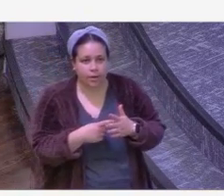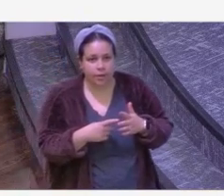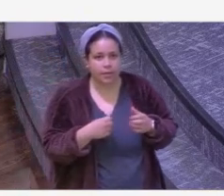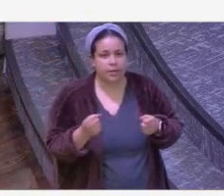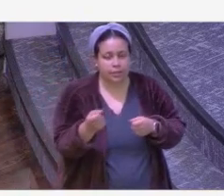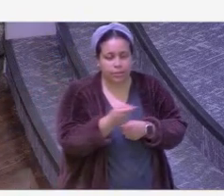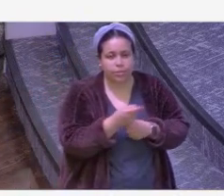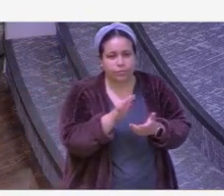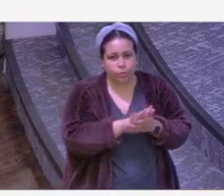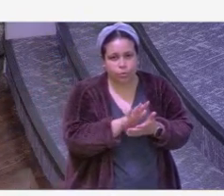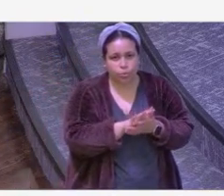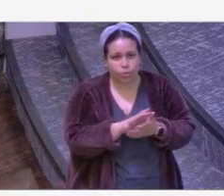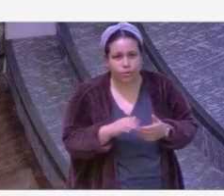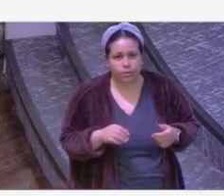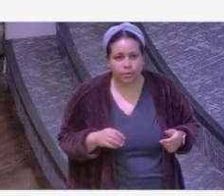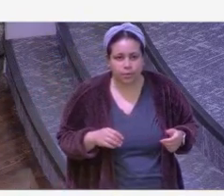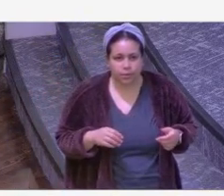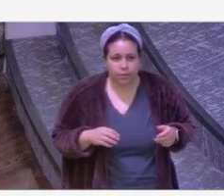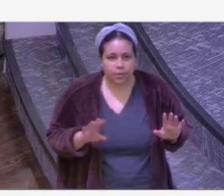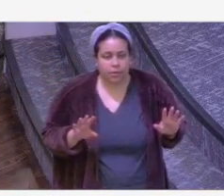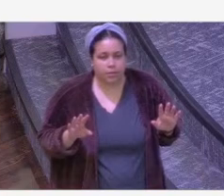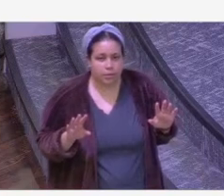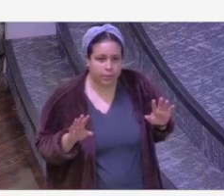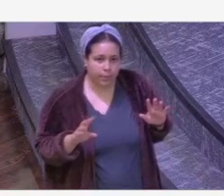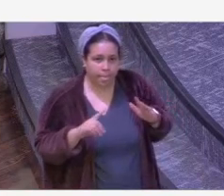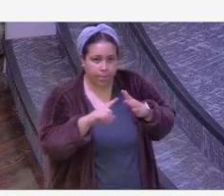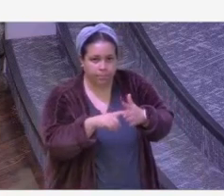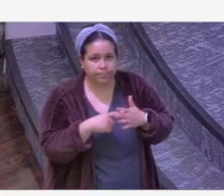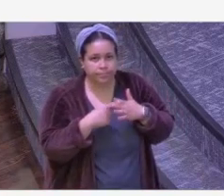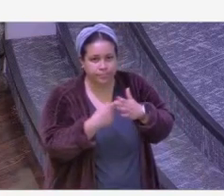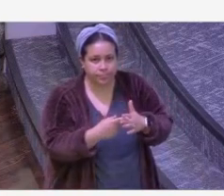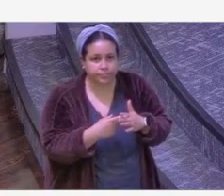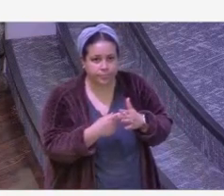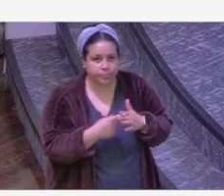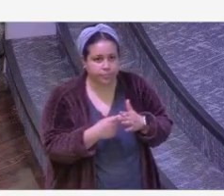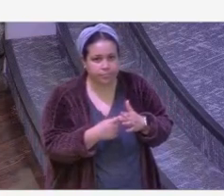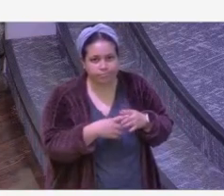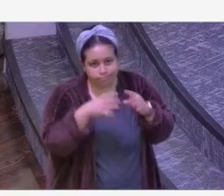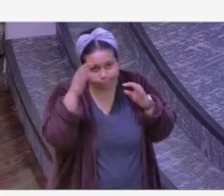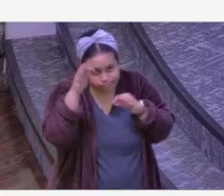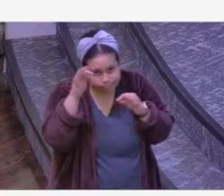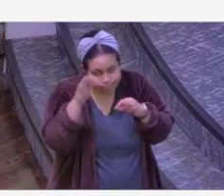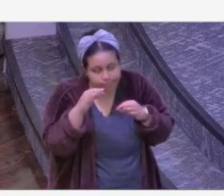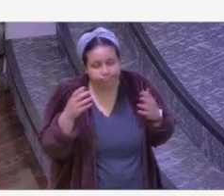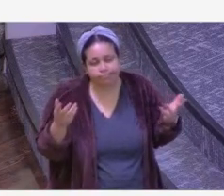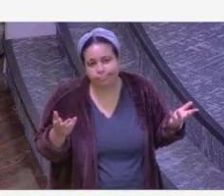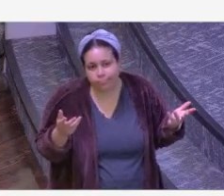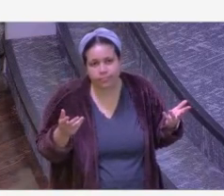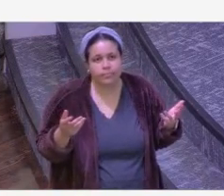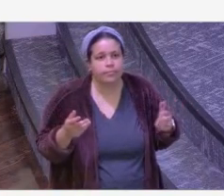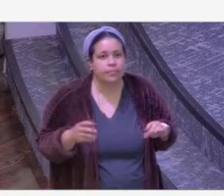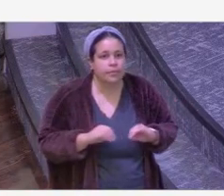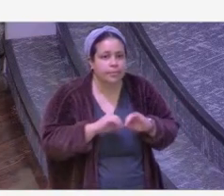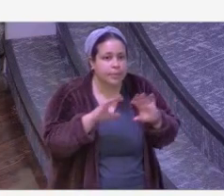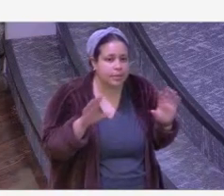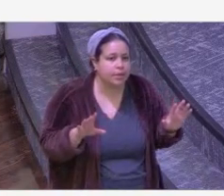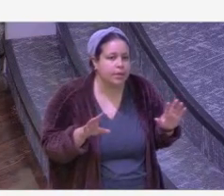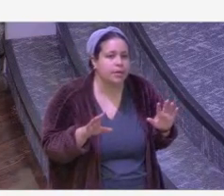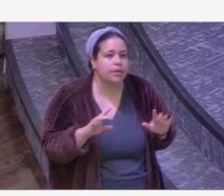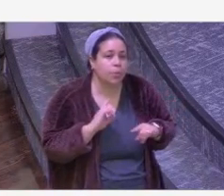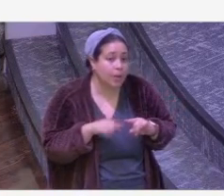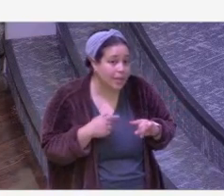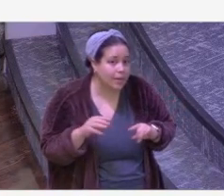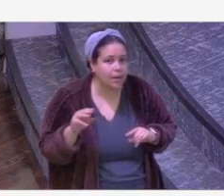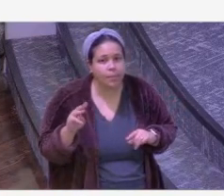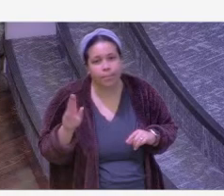that, we'll start. I will start out by saying we have a lot of unknowns still at this point. Hopefully we'll have some of those cleared up by May 9th